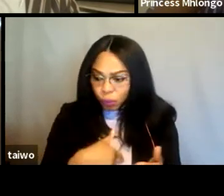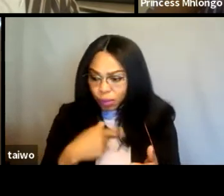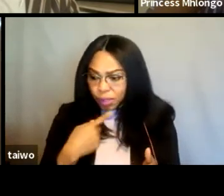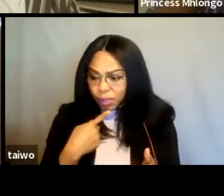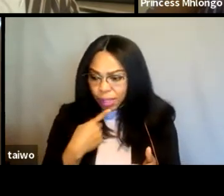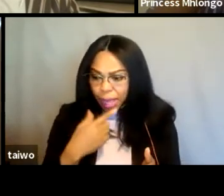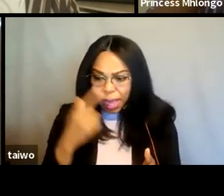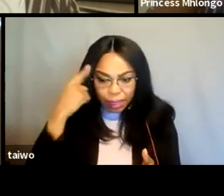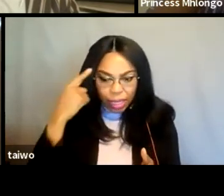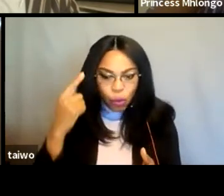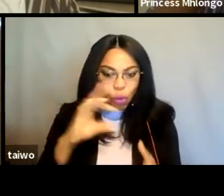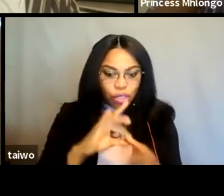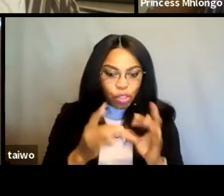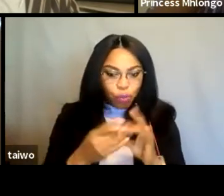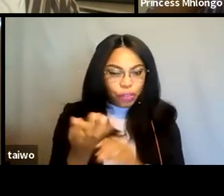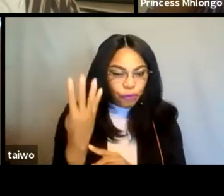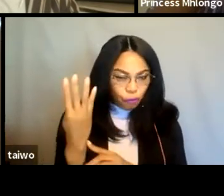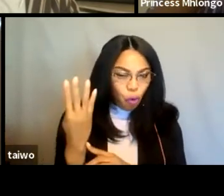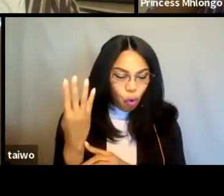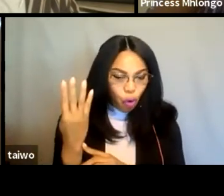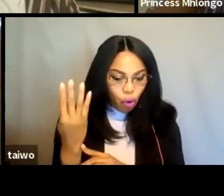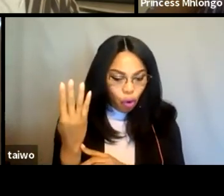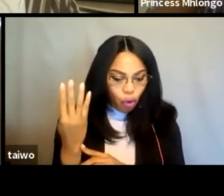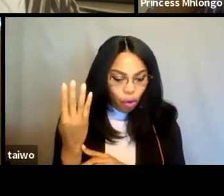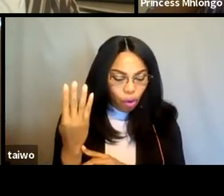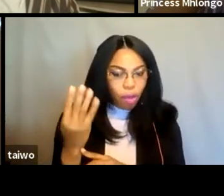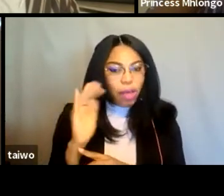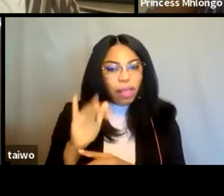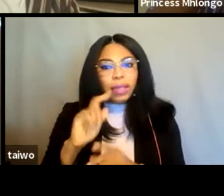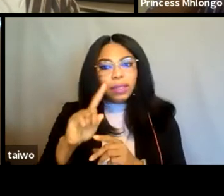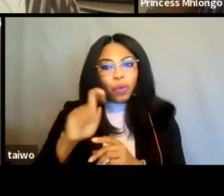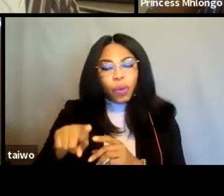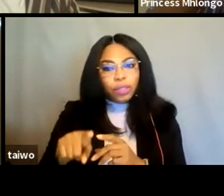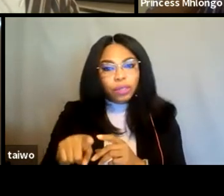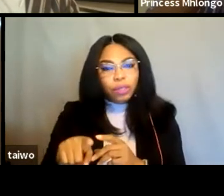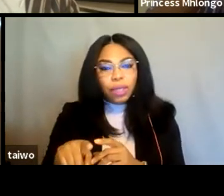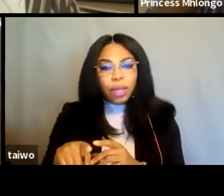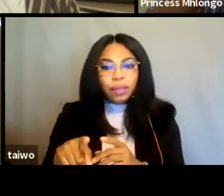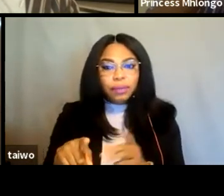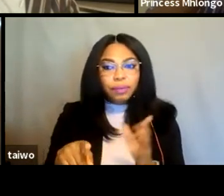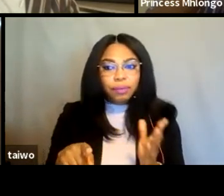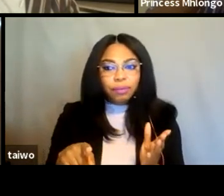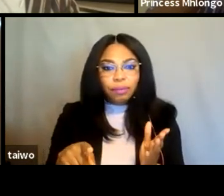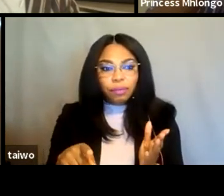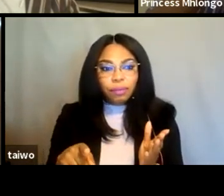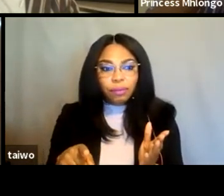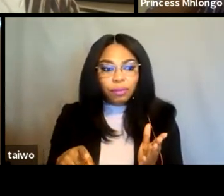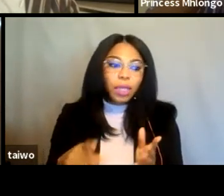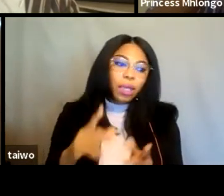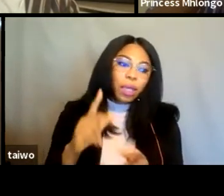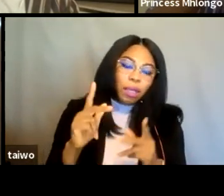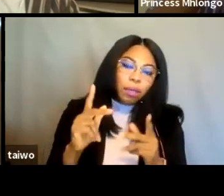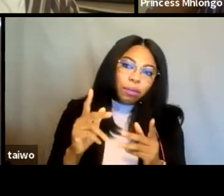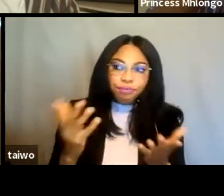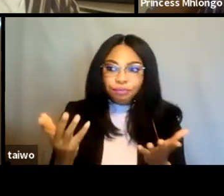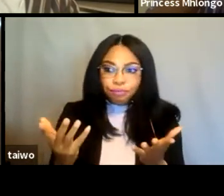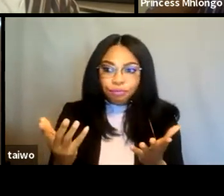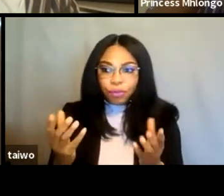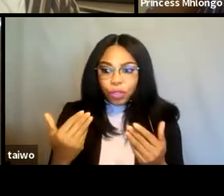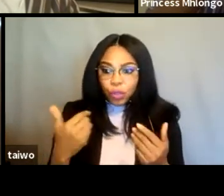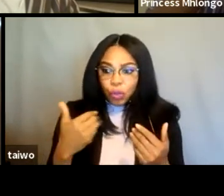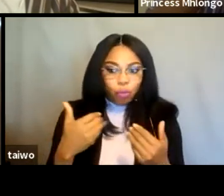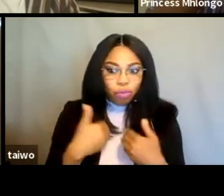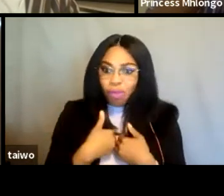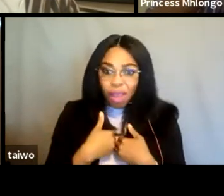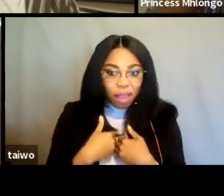episode 4, is the idea, you know, posing the question that the fact that, you know, folks, we don't have